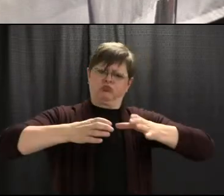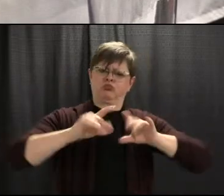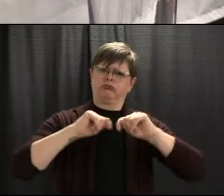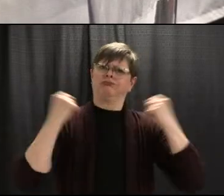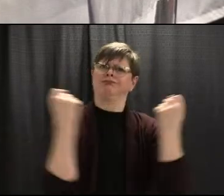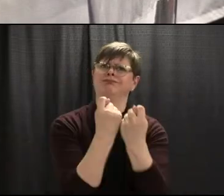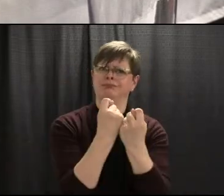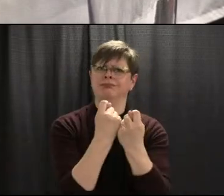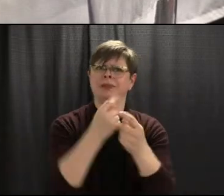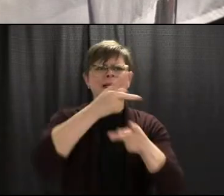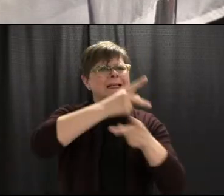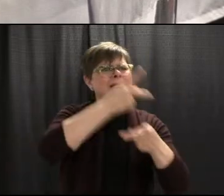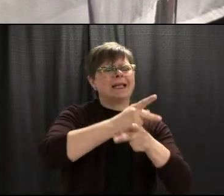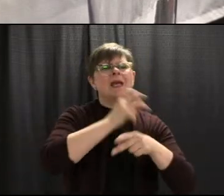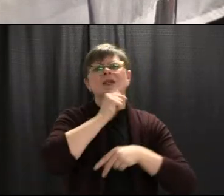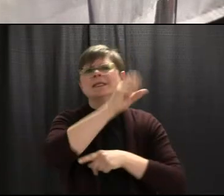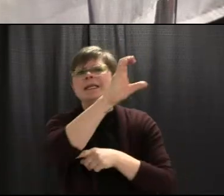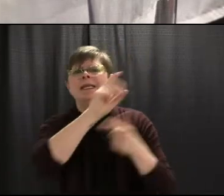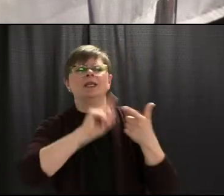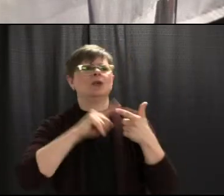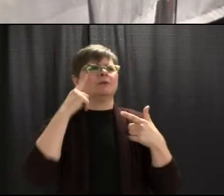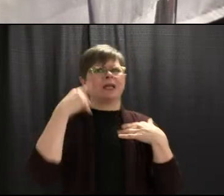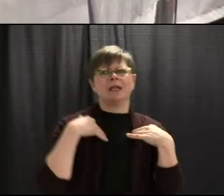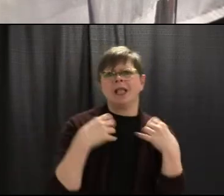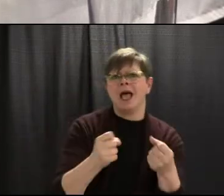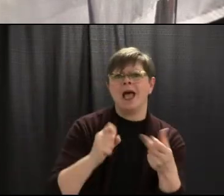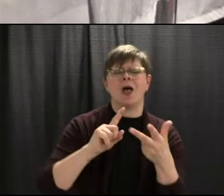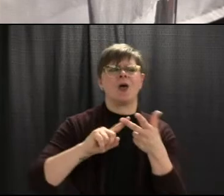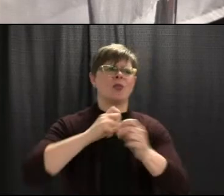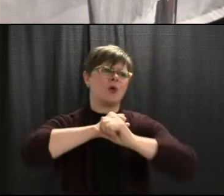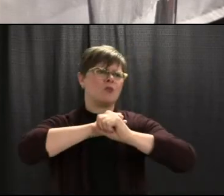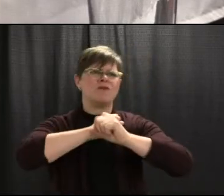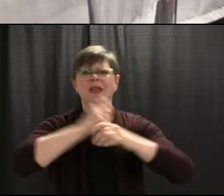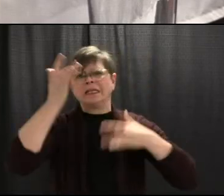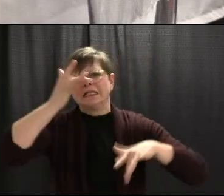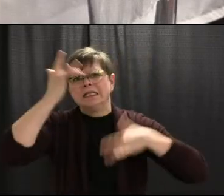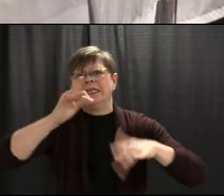of the elderly, mental health delivery, disease prevention,